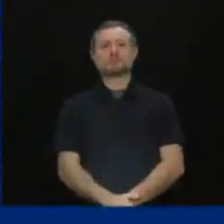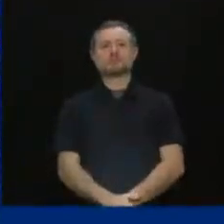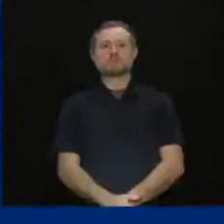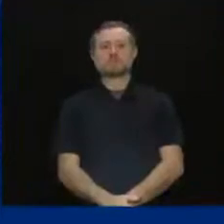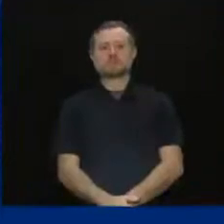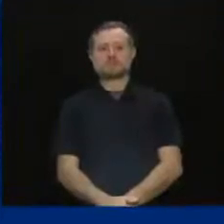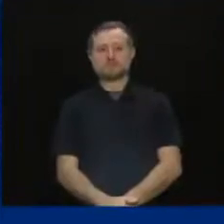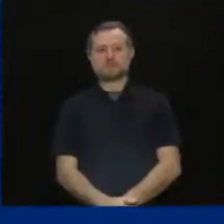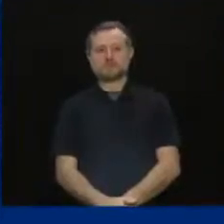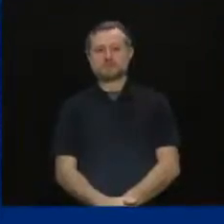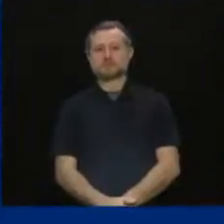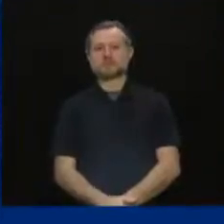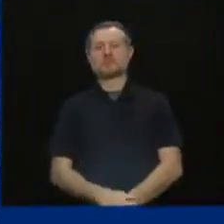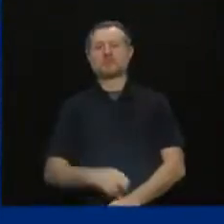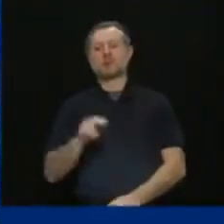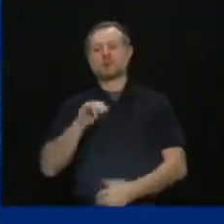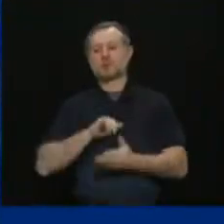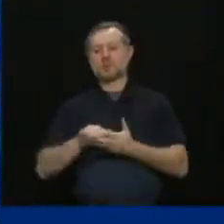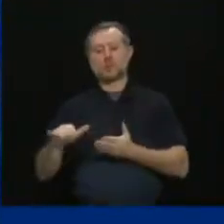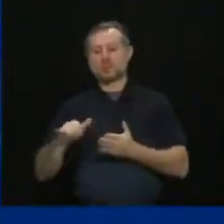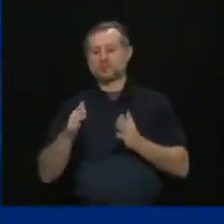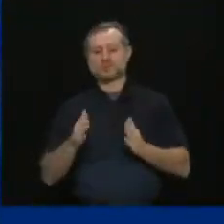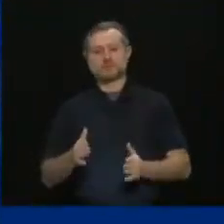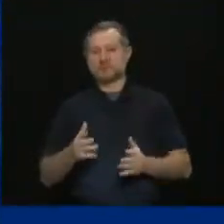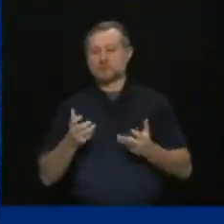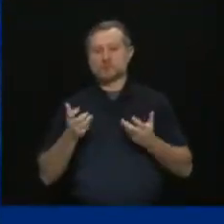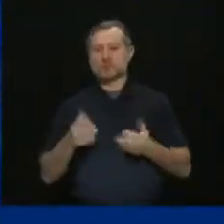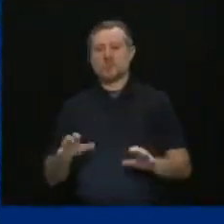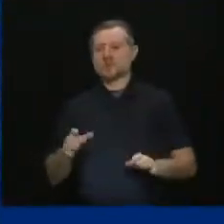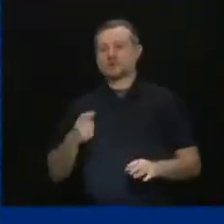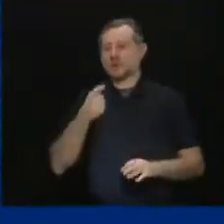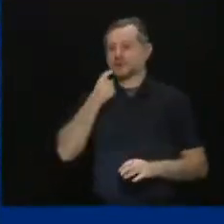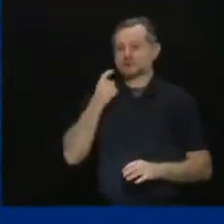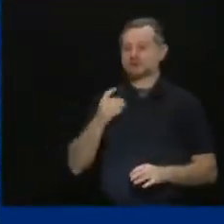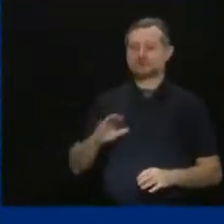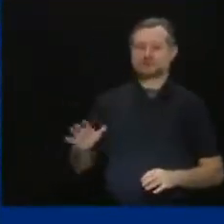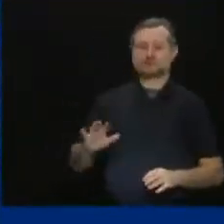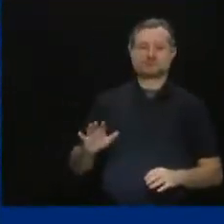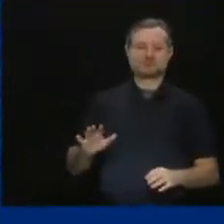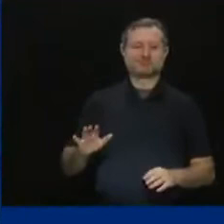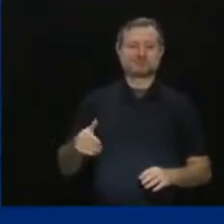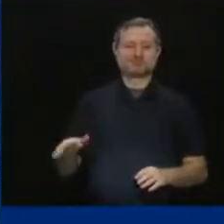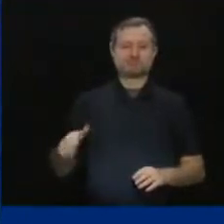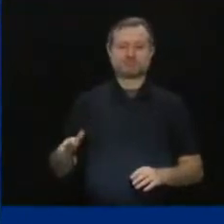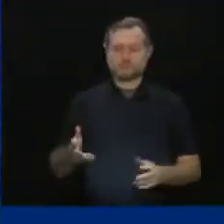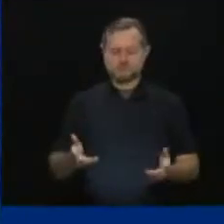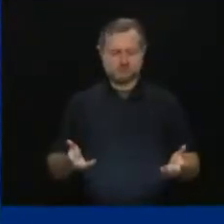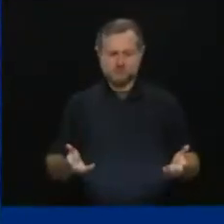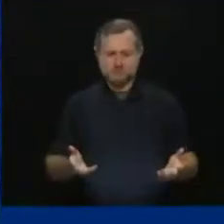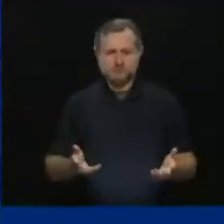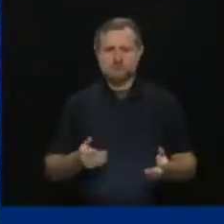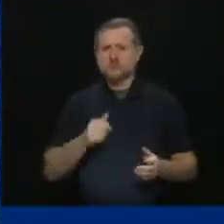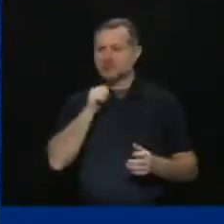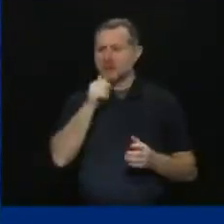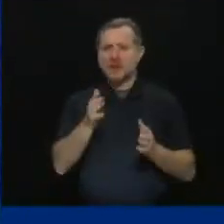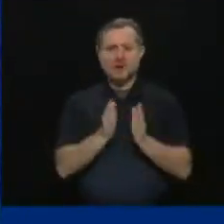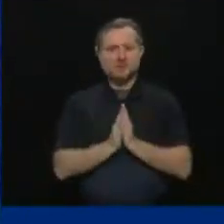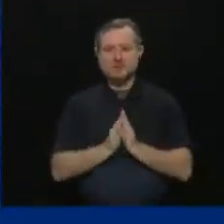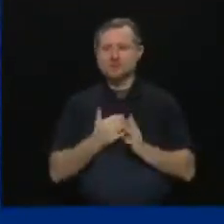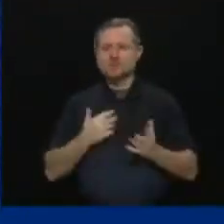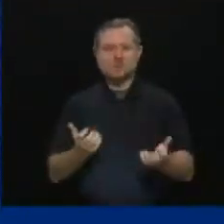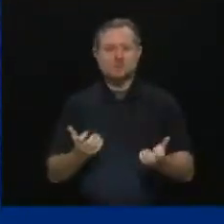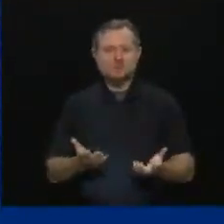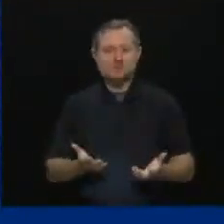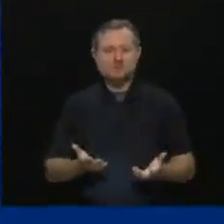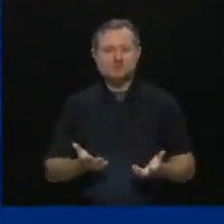New Yorkers didn't ask for this fight. We didn't ask for it. We didn't ask for the divestment